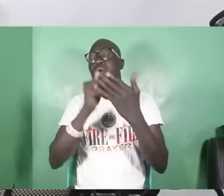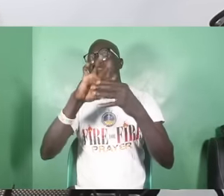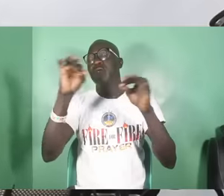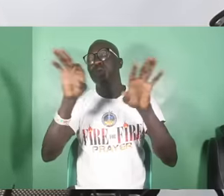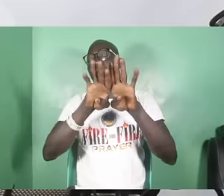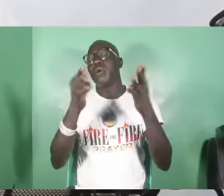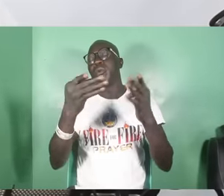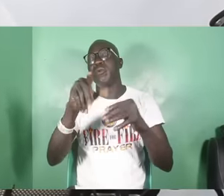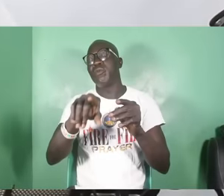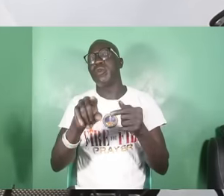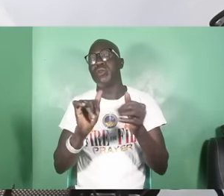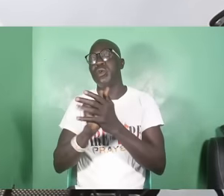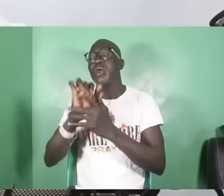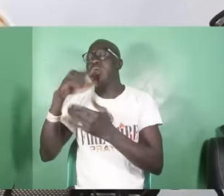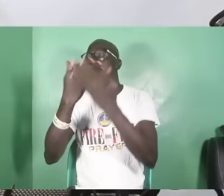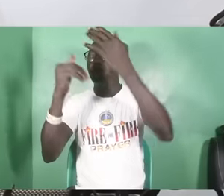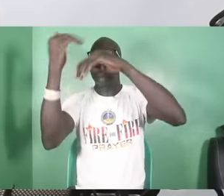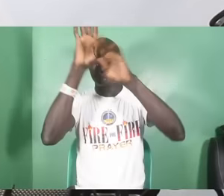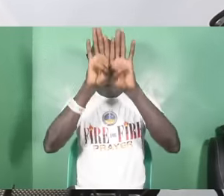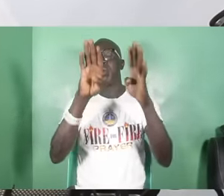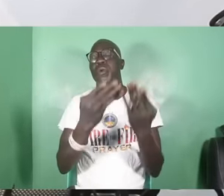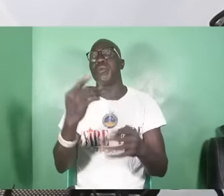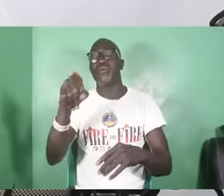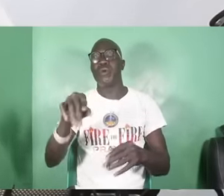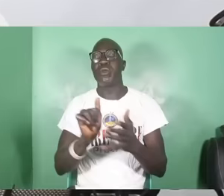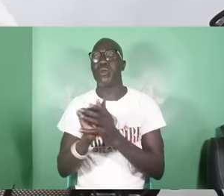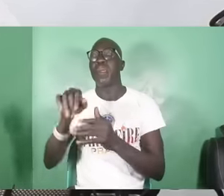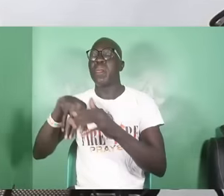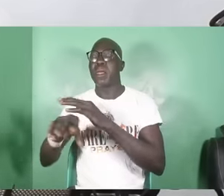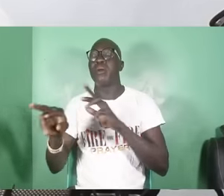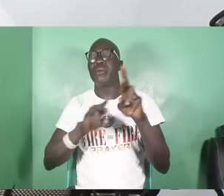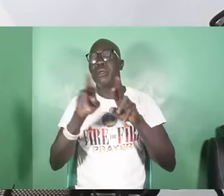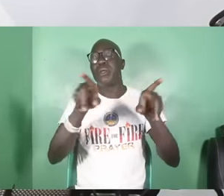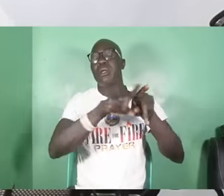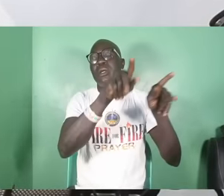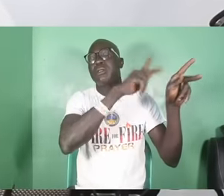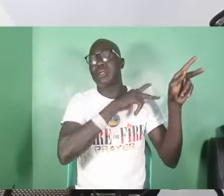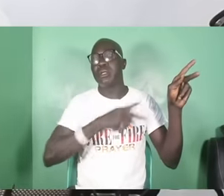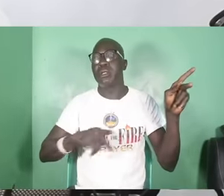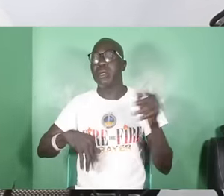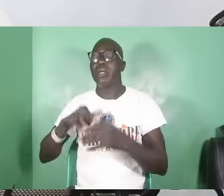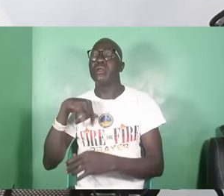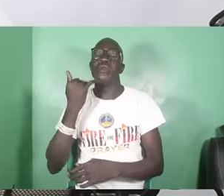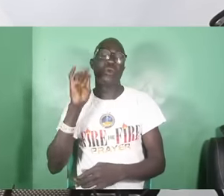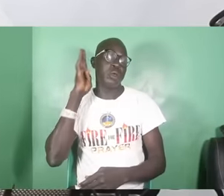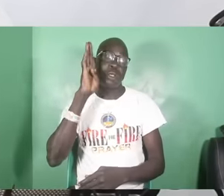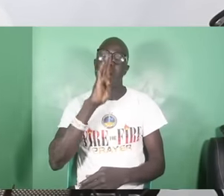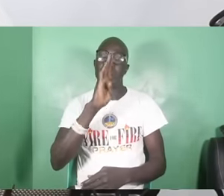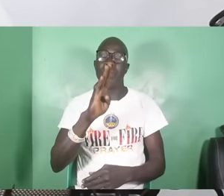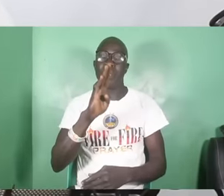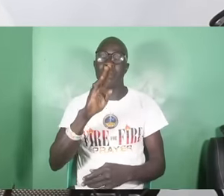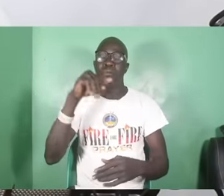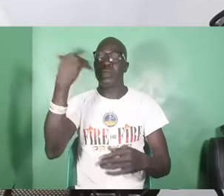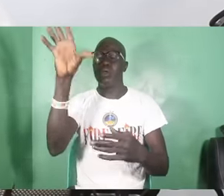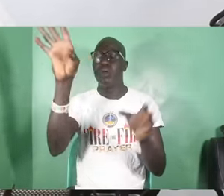Sisila. Amen. Every spirit. Oh, my Sisila. Amen. None of us will. What they say to you? Amen. Ben, you.